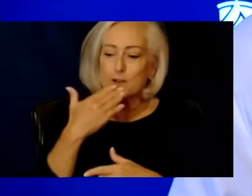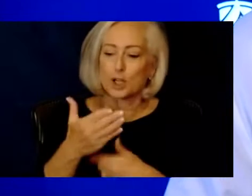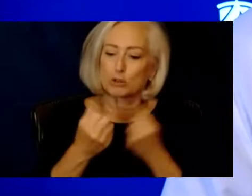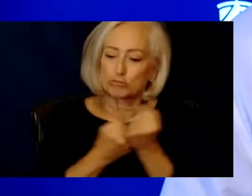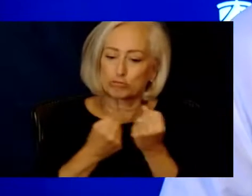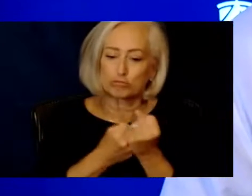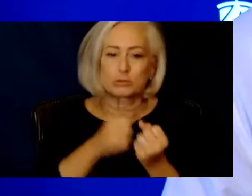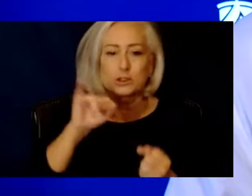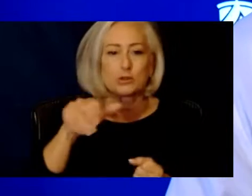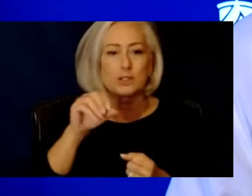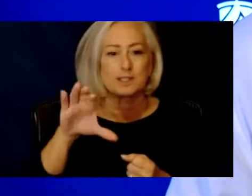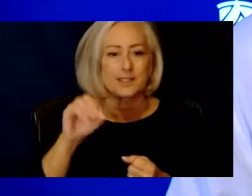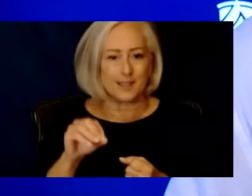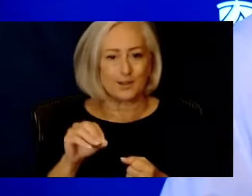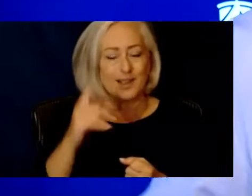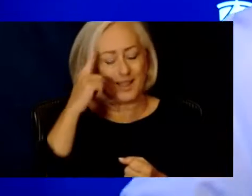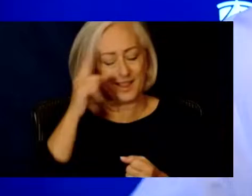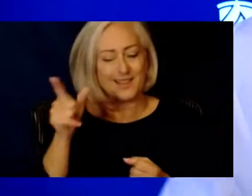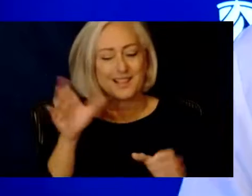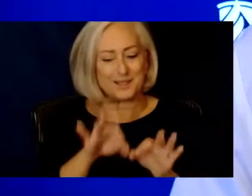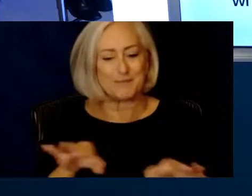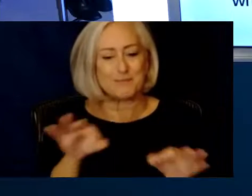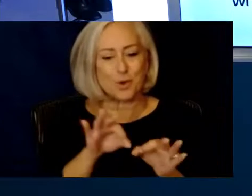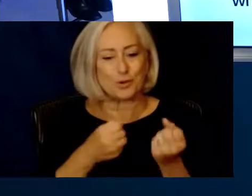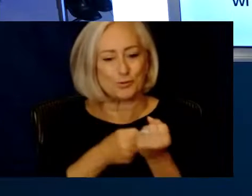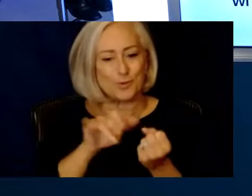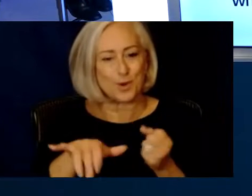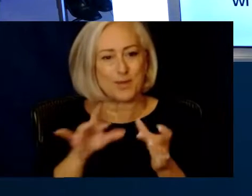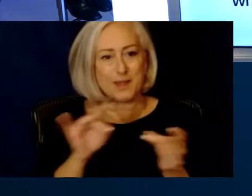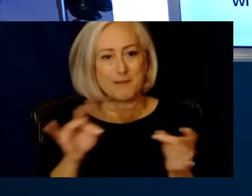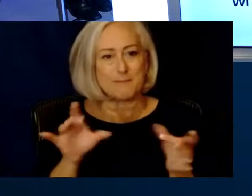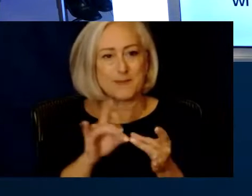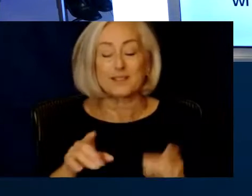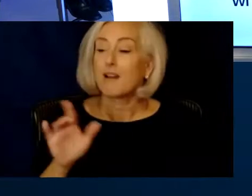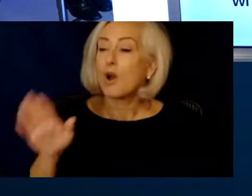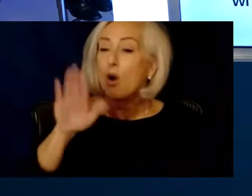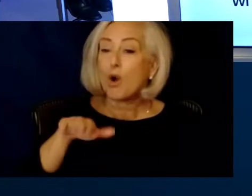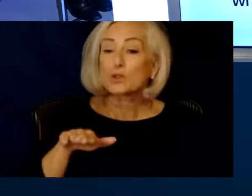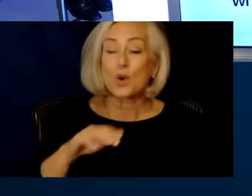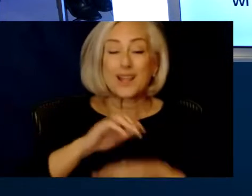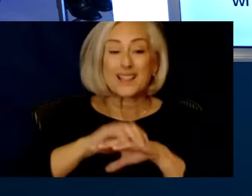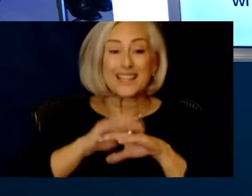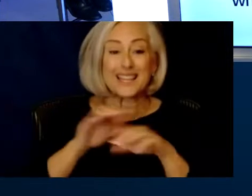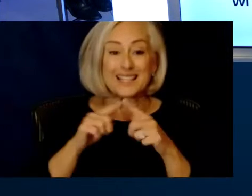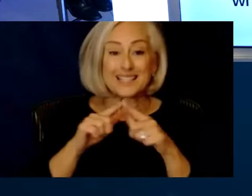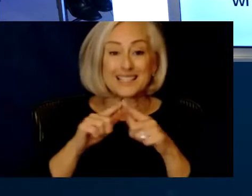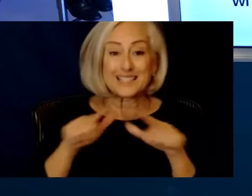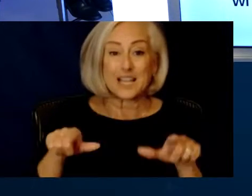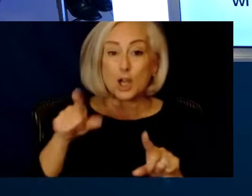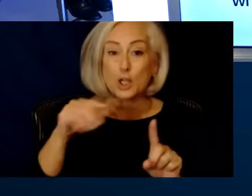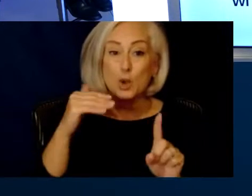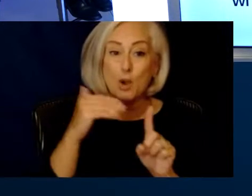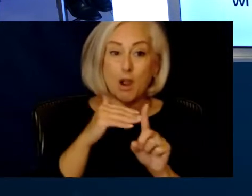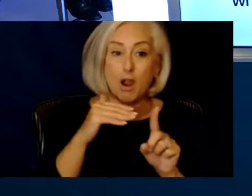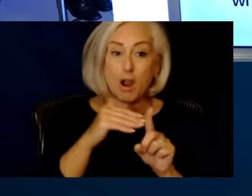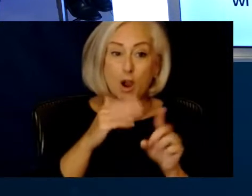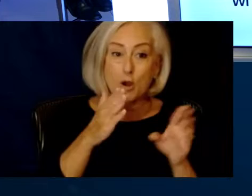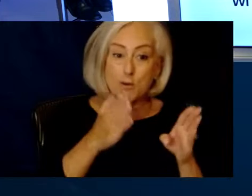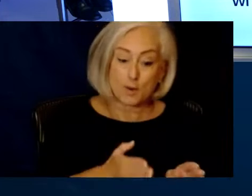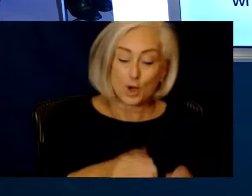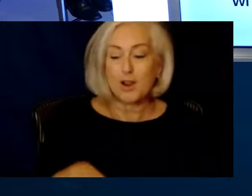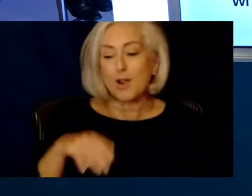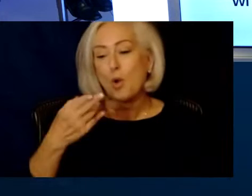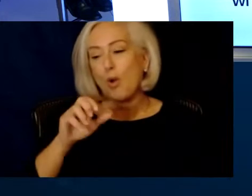messages. So I think that's important to. And here's a question in the English language, which is something I'm not familiar with really. Are you a harper or a harpist? Not bad,